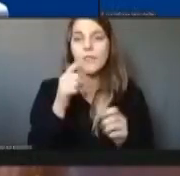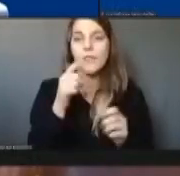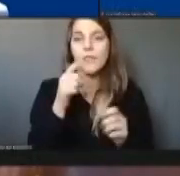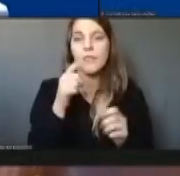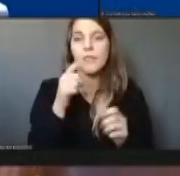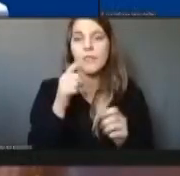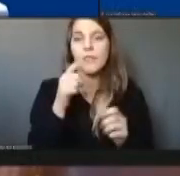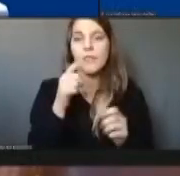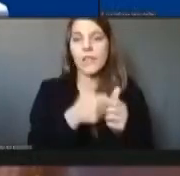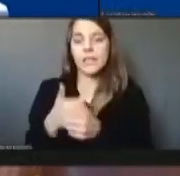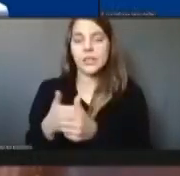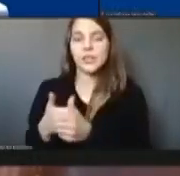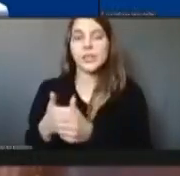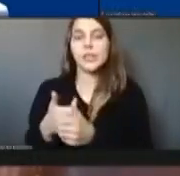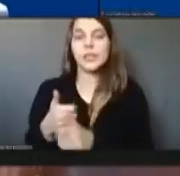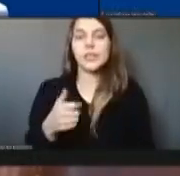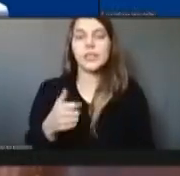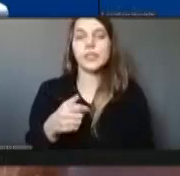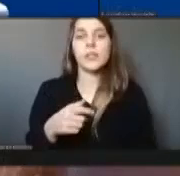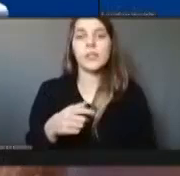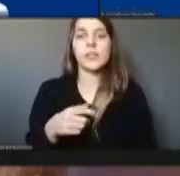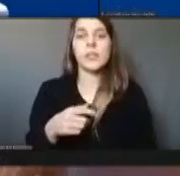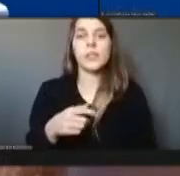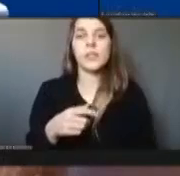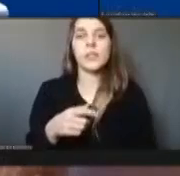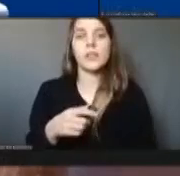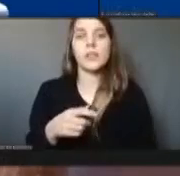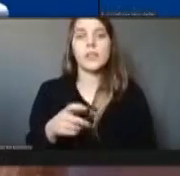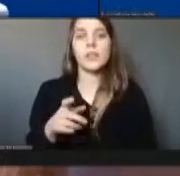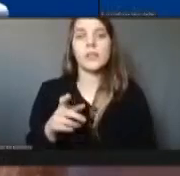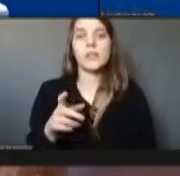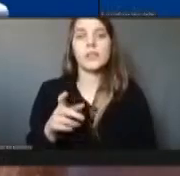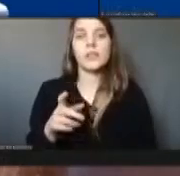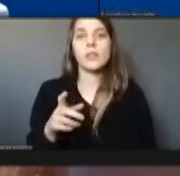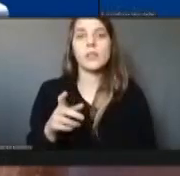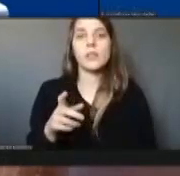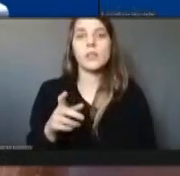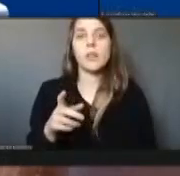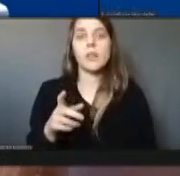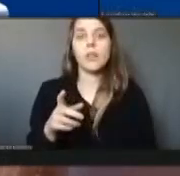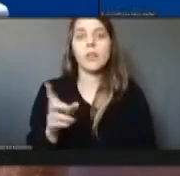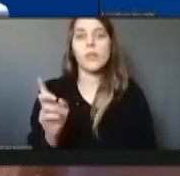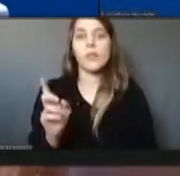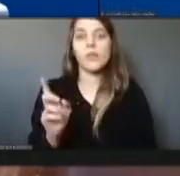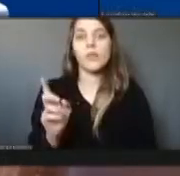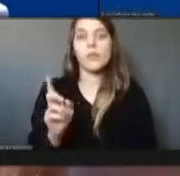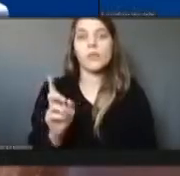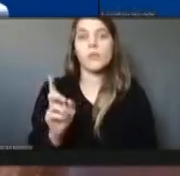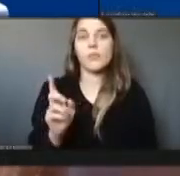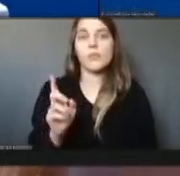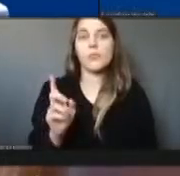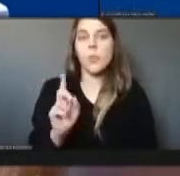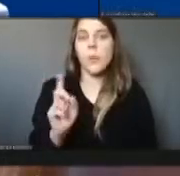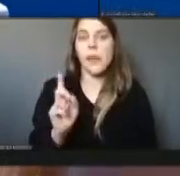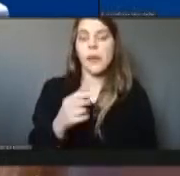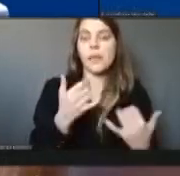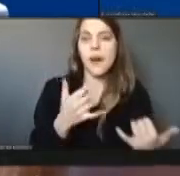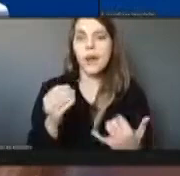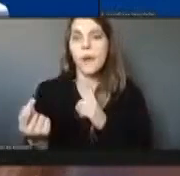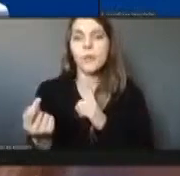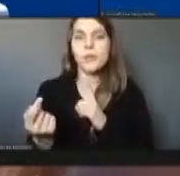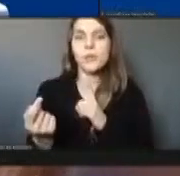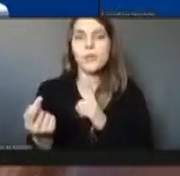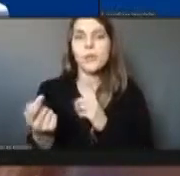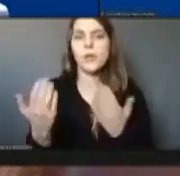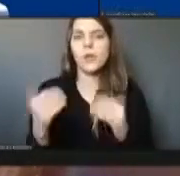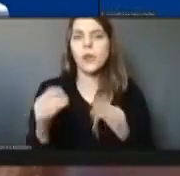the now and proposed, I think you have those titles on it. Can we go to the fence one? I just want to